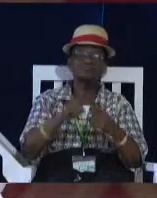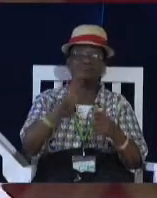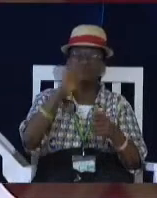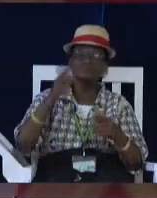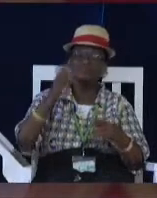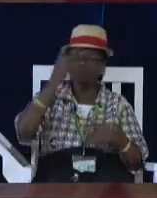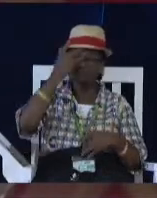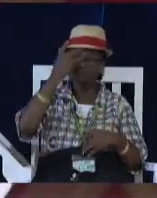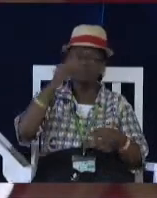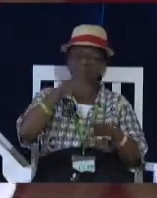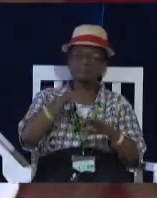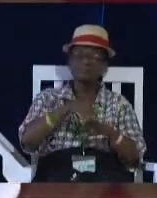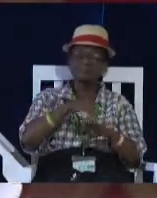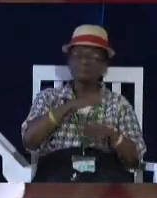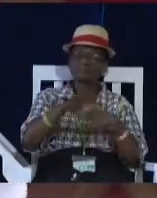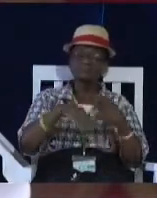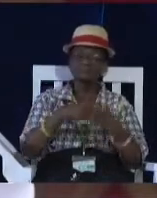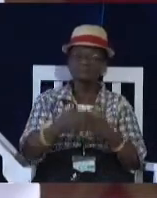at all.